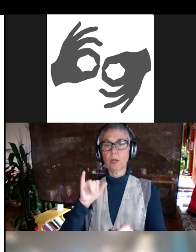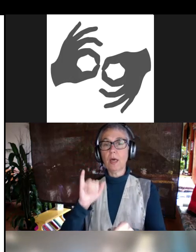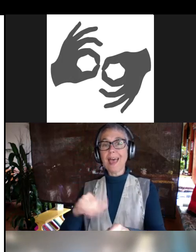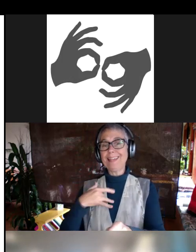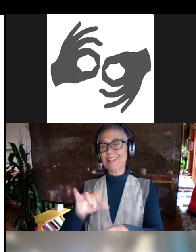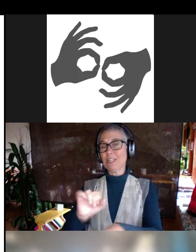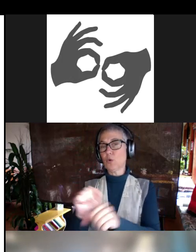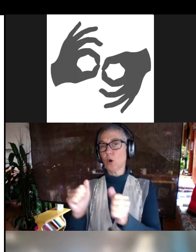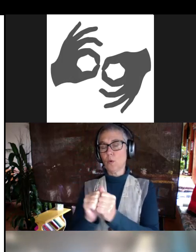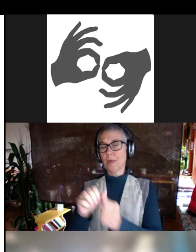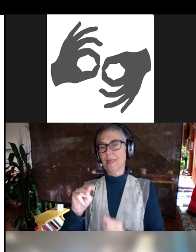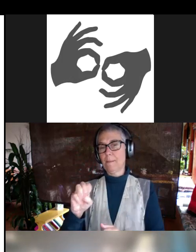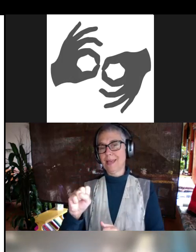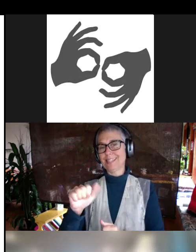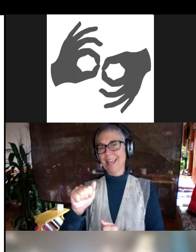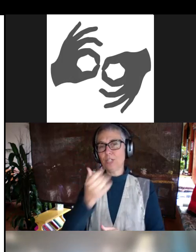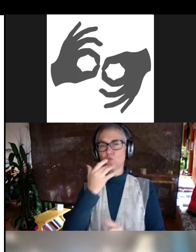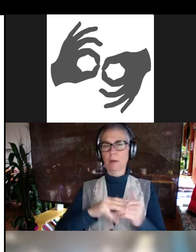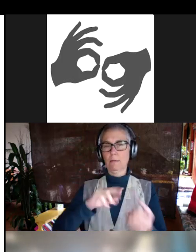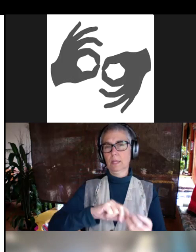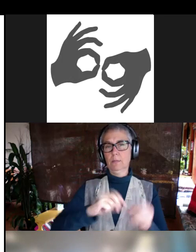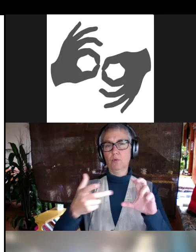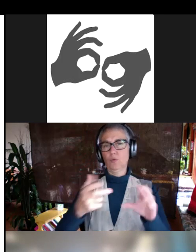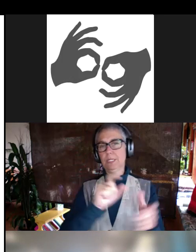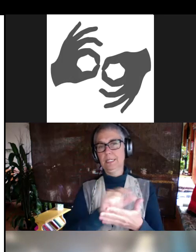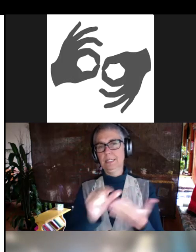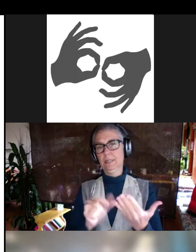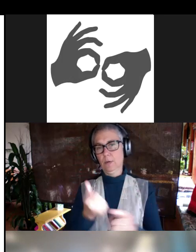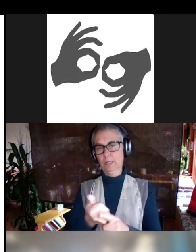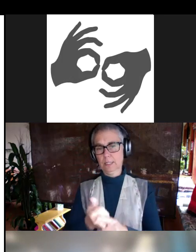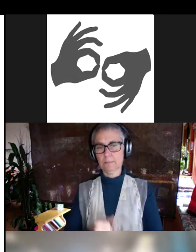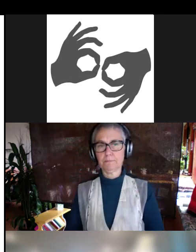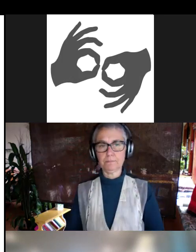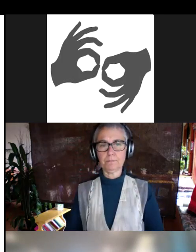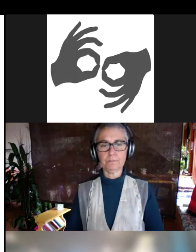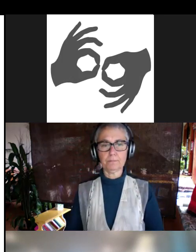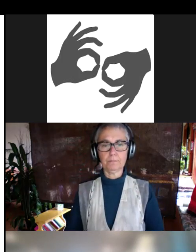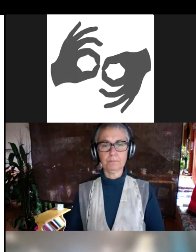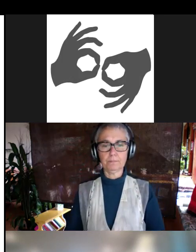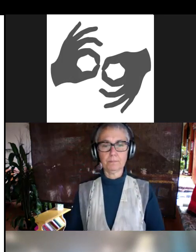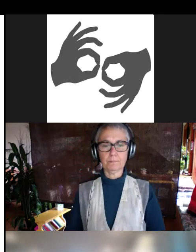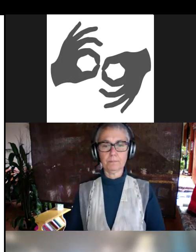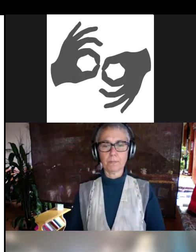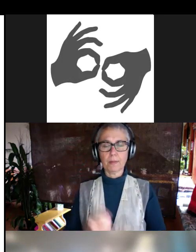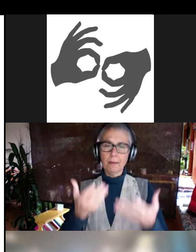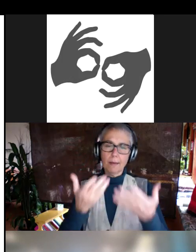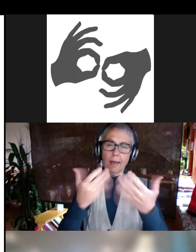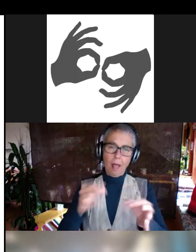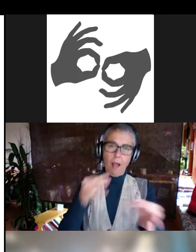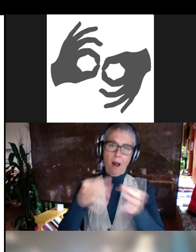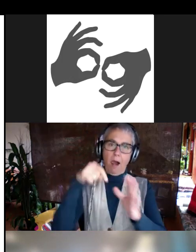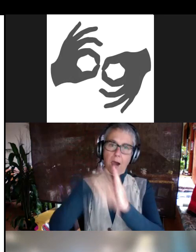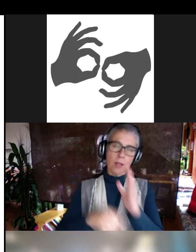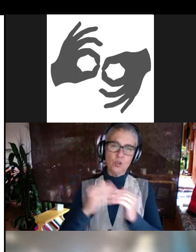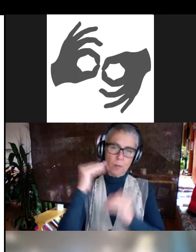sequences. Without going into the details of how this is done, without unnecessary detail, we could show